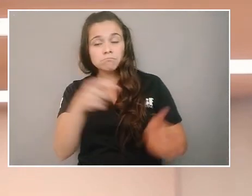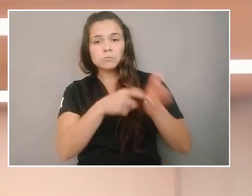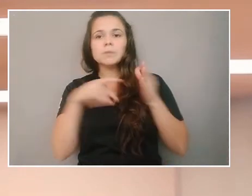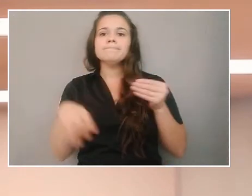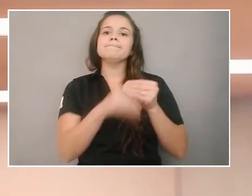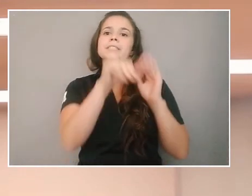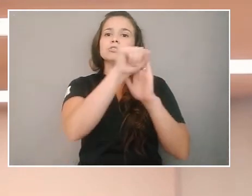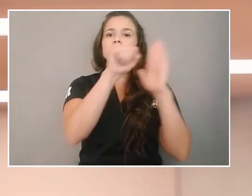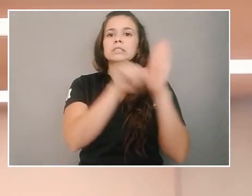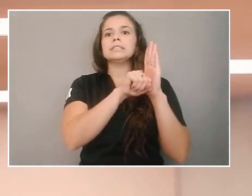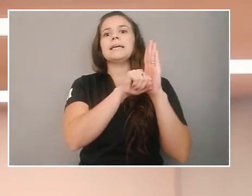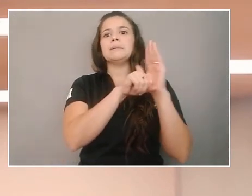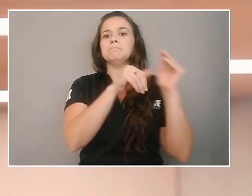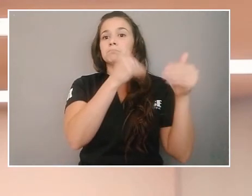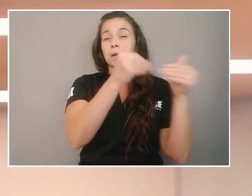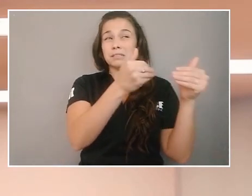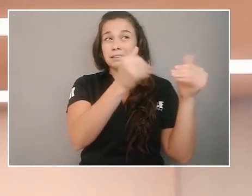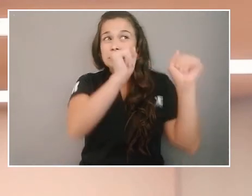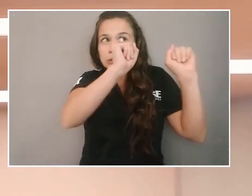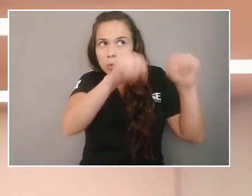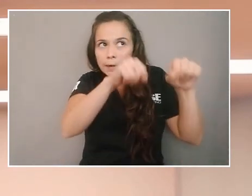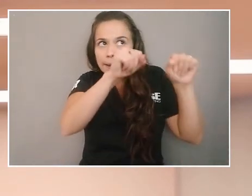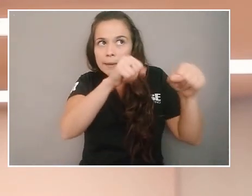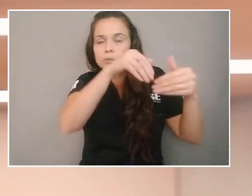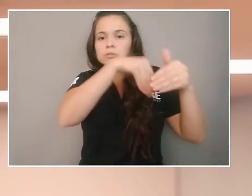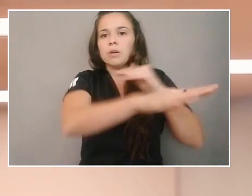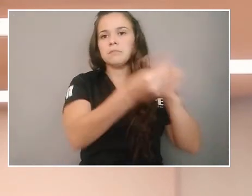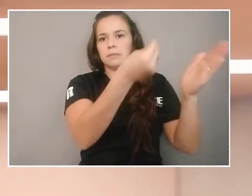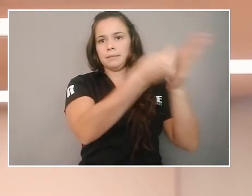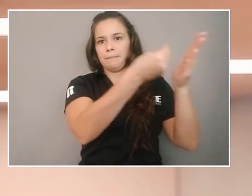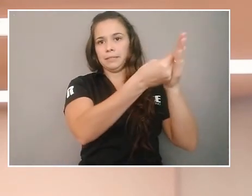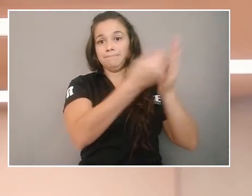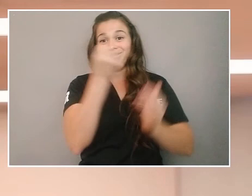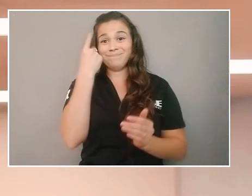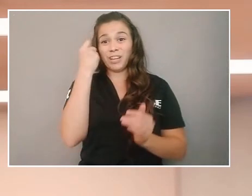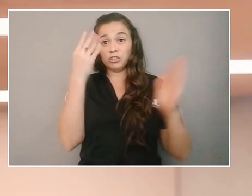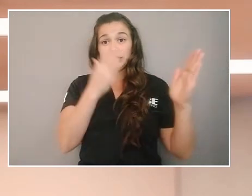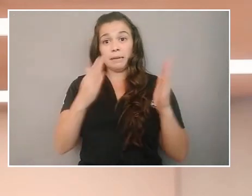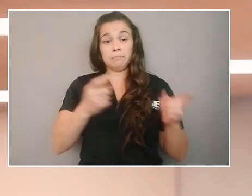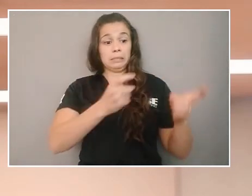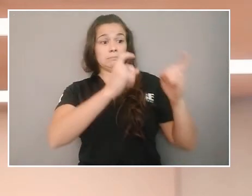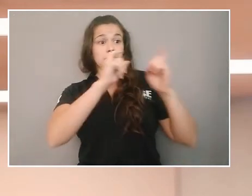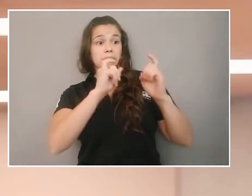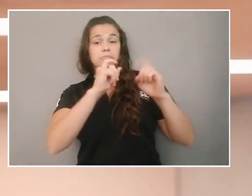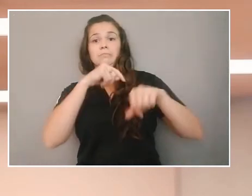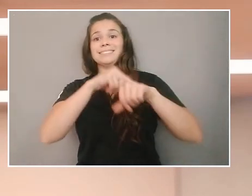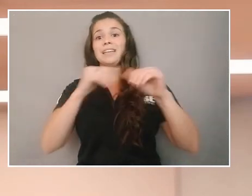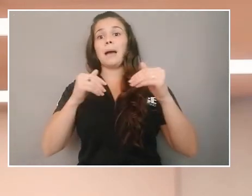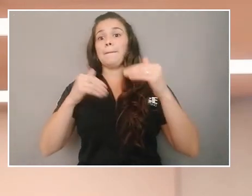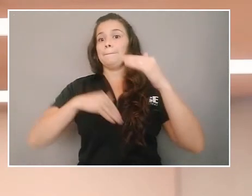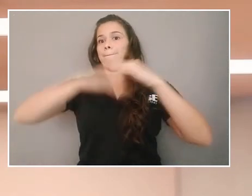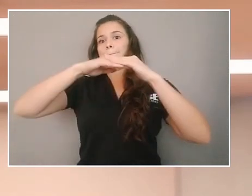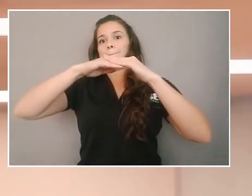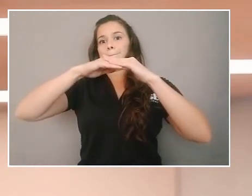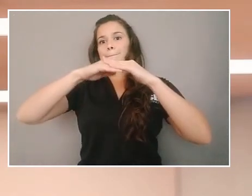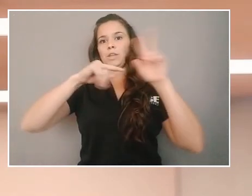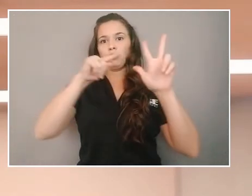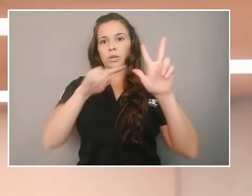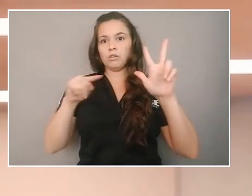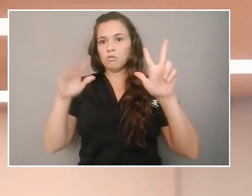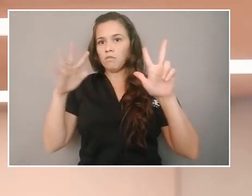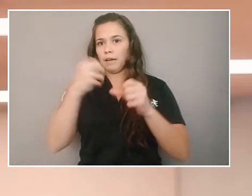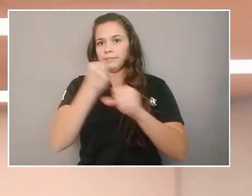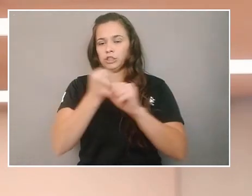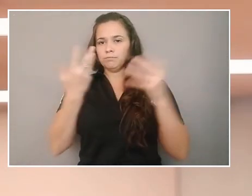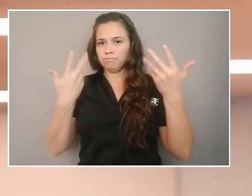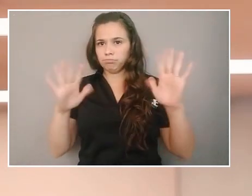to access those funds. Plans are time limited and can only last 3 to 5 years. Riverside